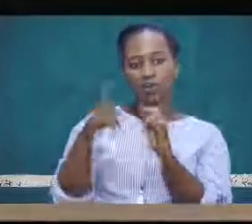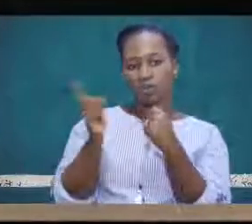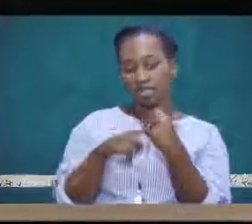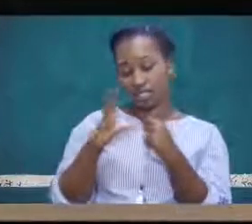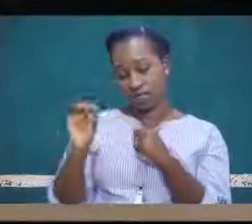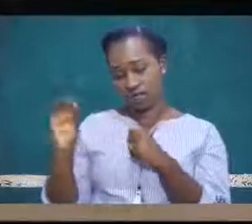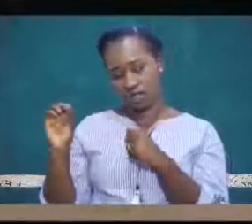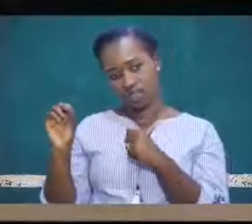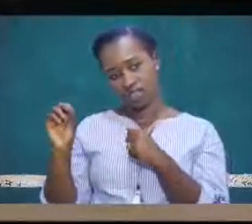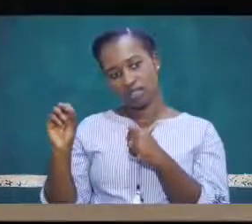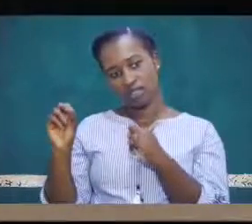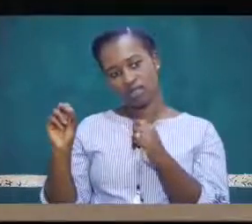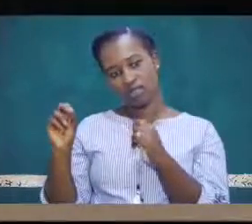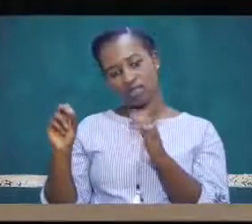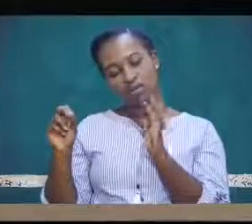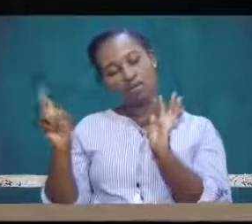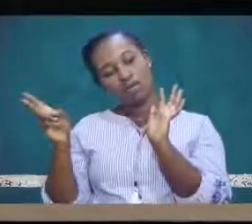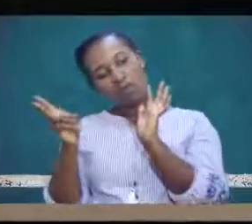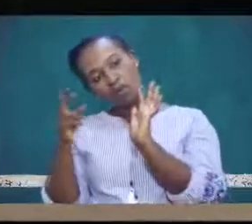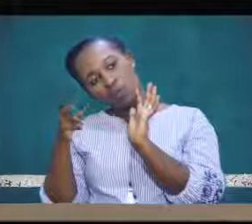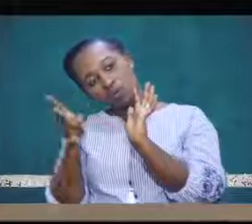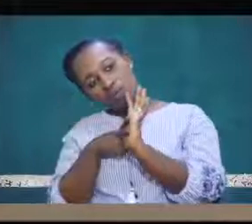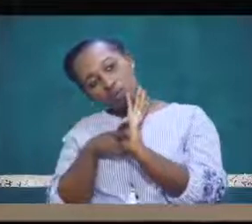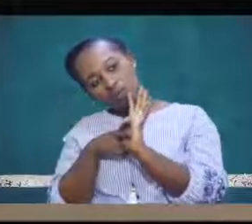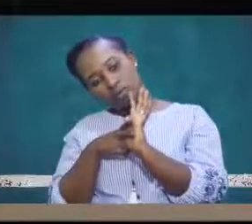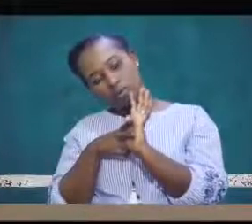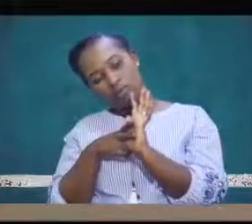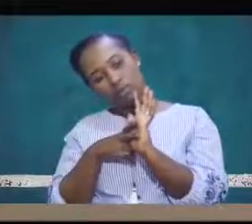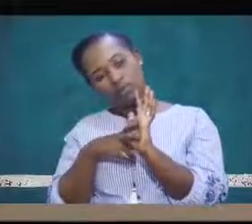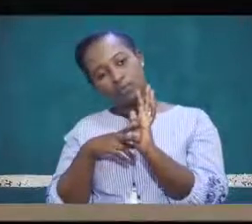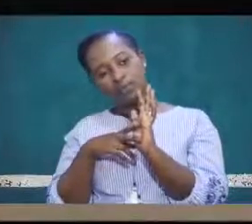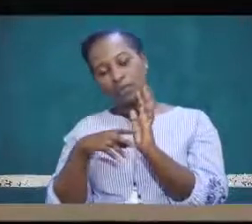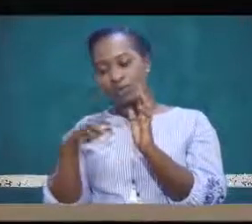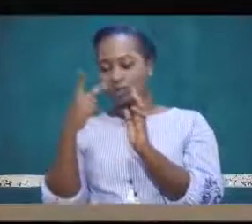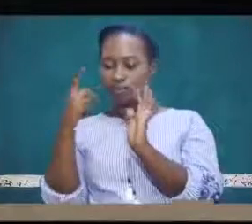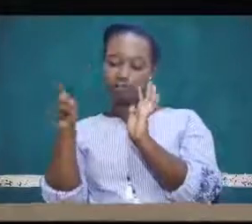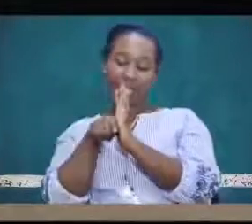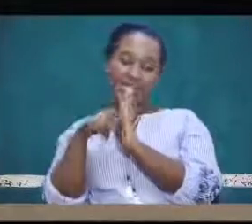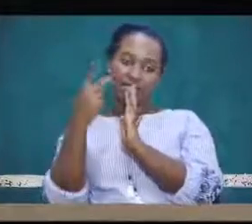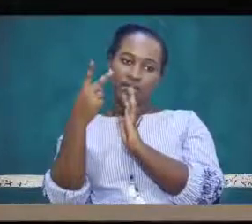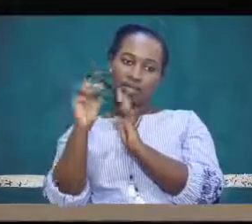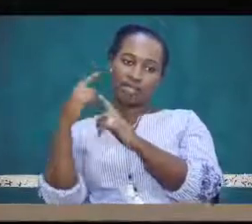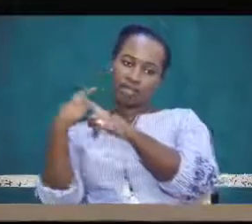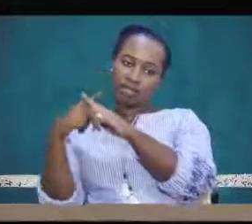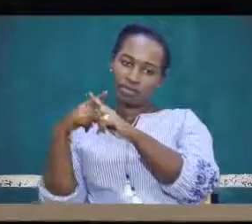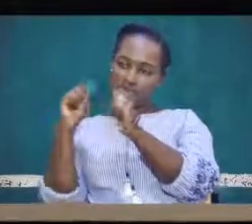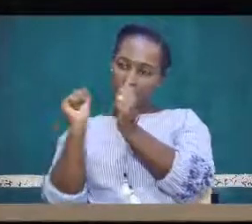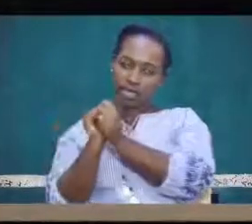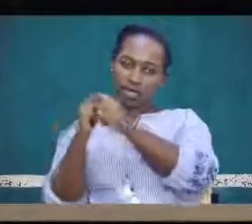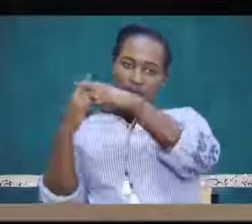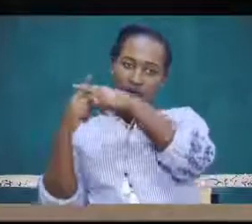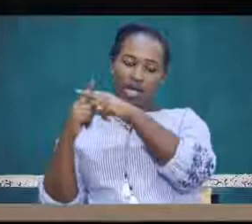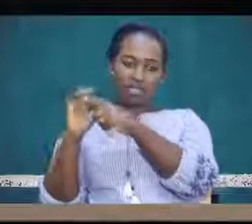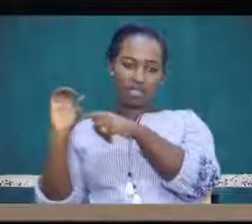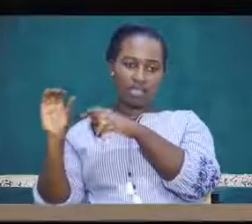price is 600. Quantity demanded was 10. then you add this C. So in this